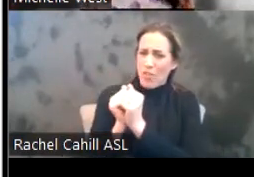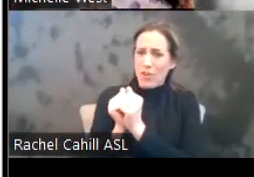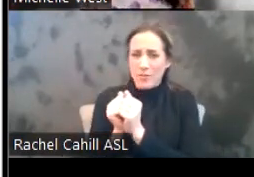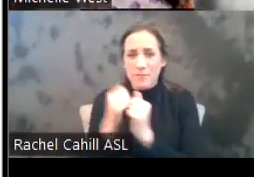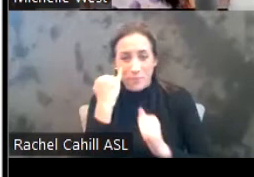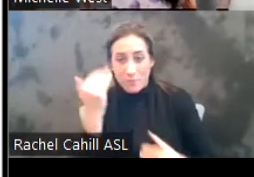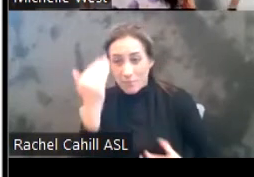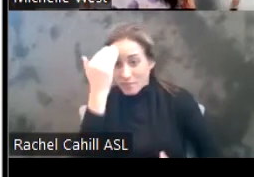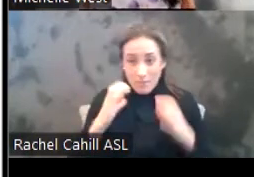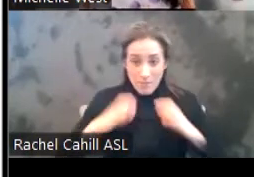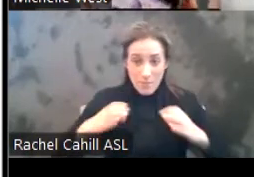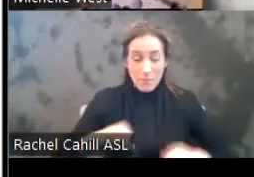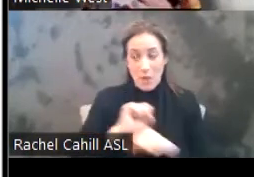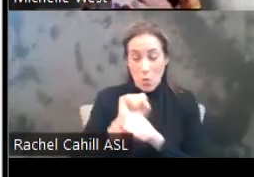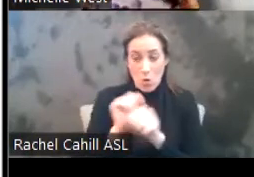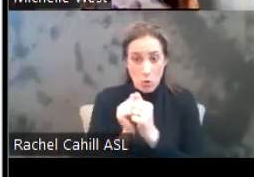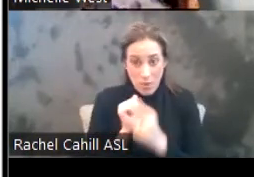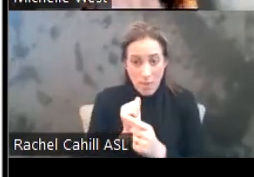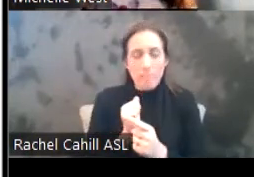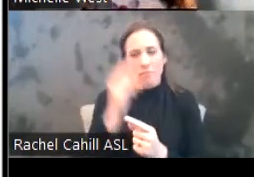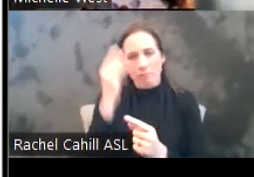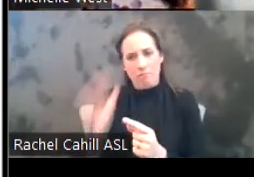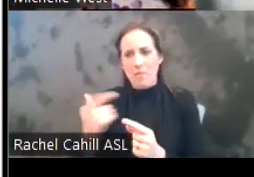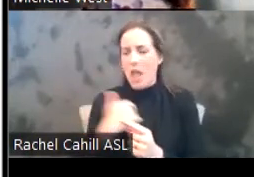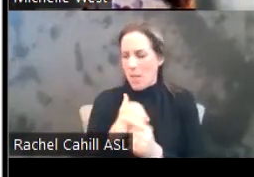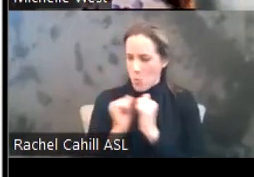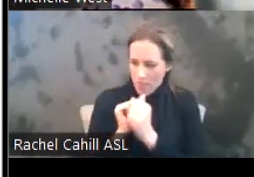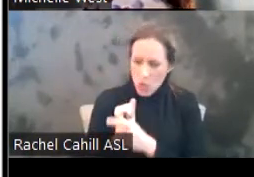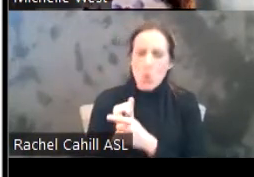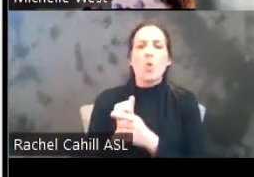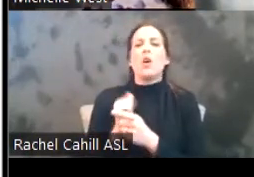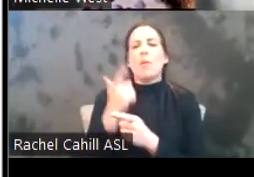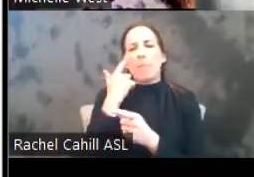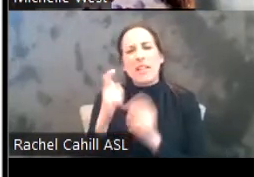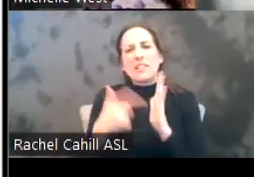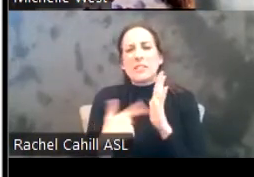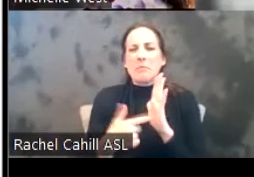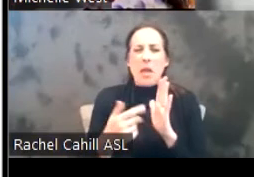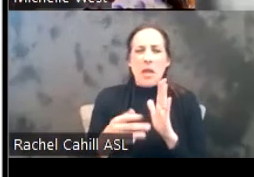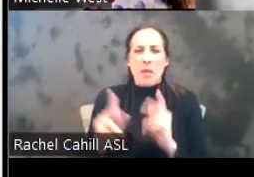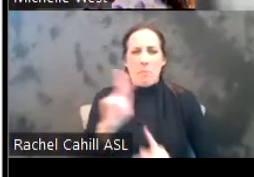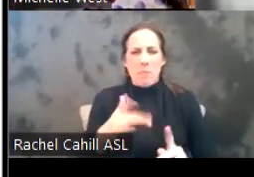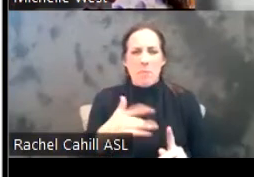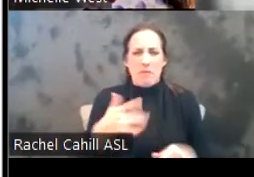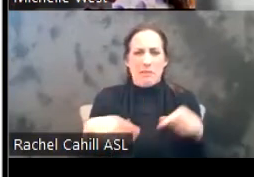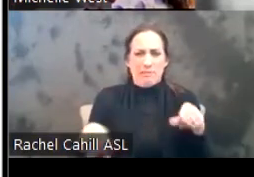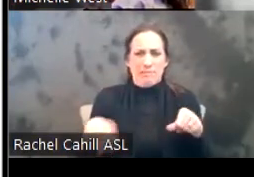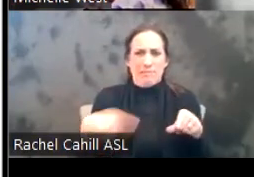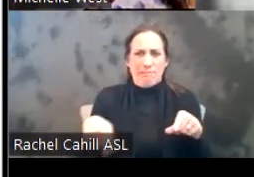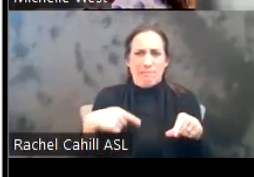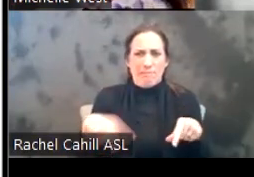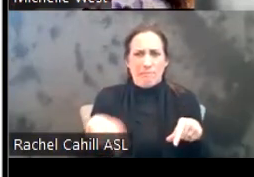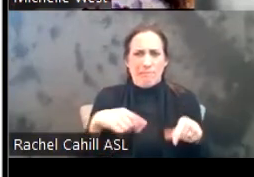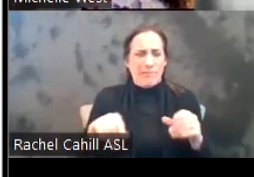know that consumer and I've worked with them, I will tell them I'll be with you, because it is a little unnerving for some people to be interviewed by the